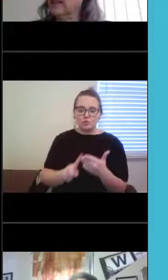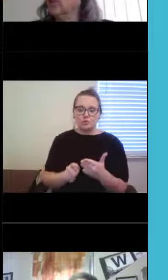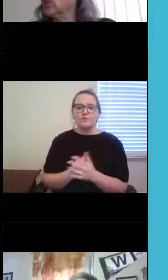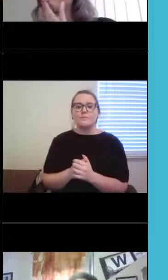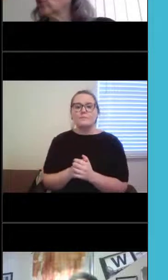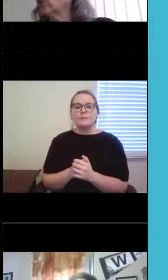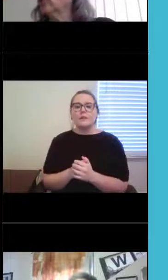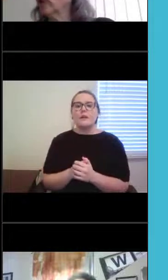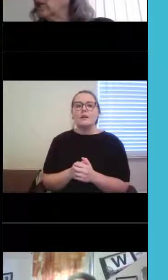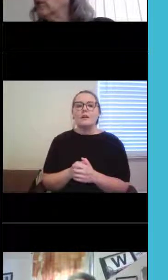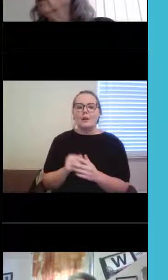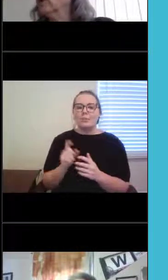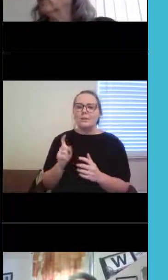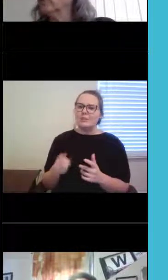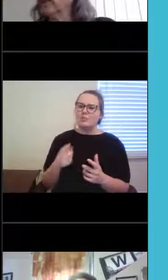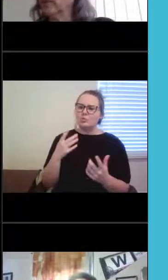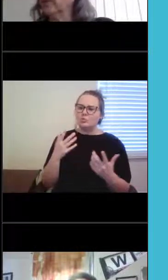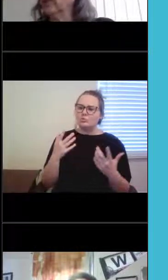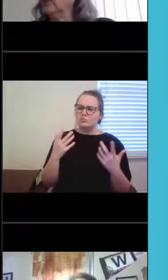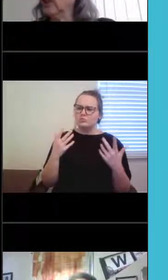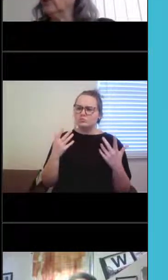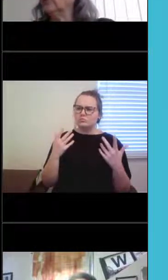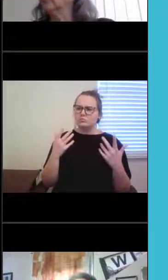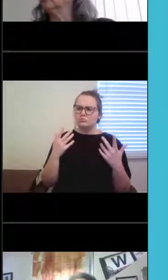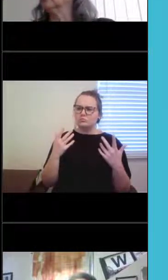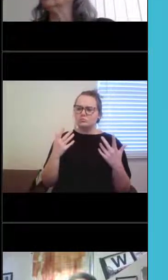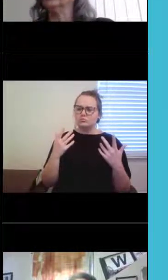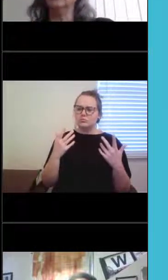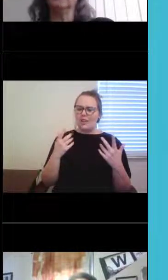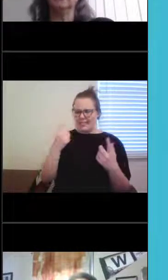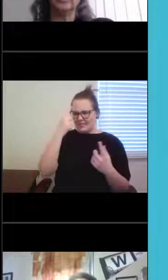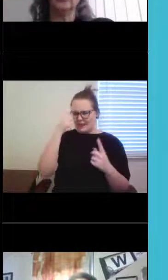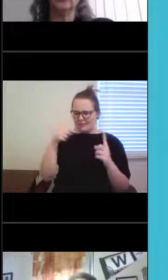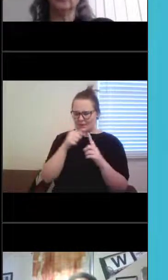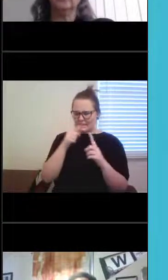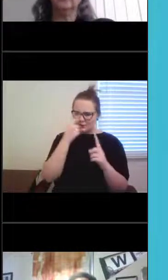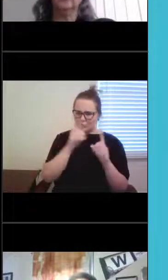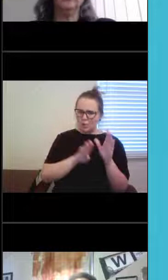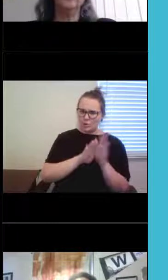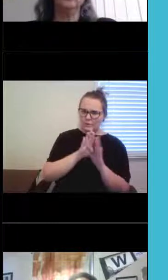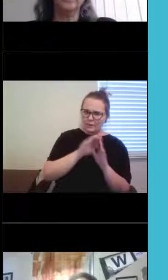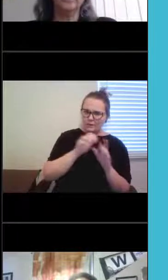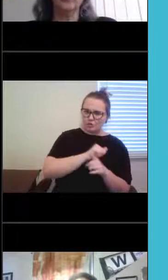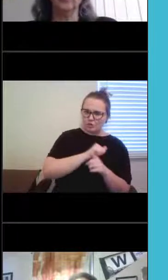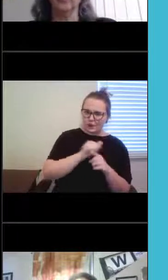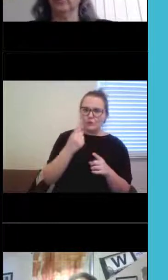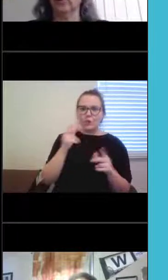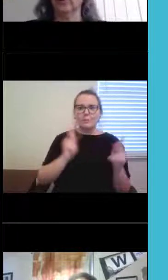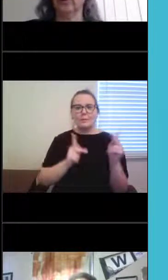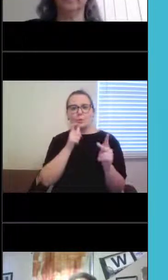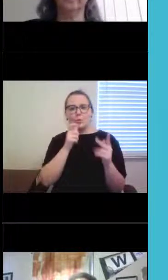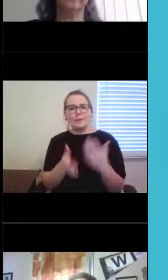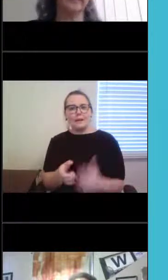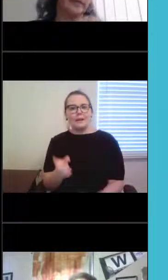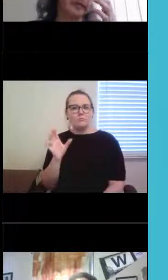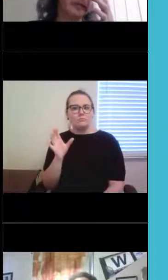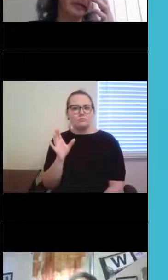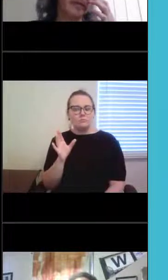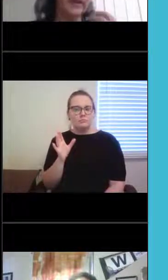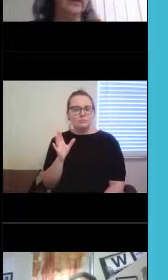and take into consideration when developing information and or training for potential people who might hear a disclosure.